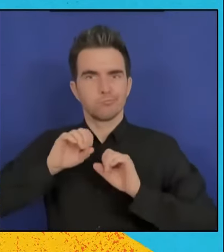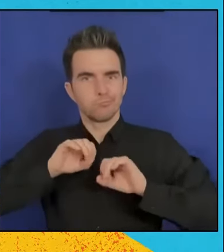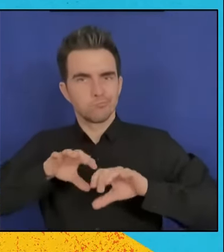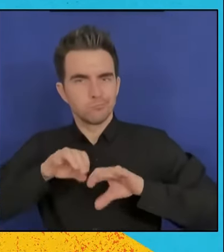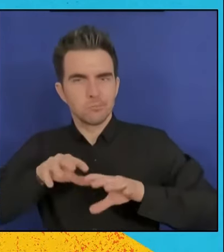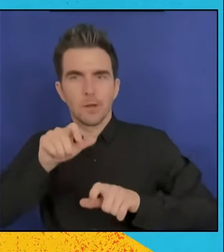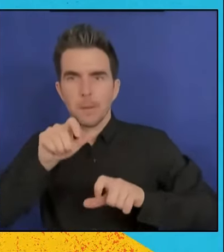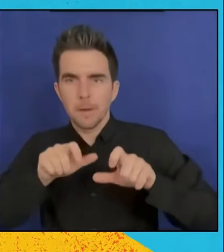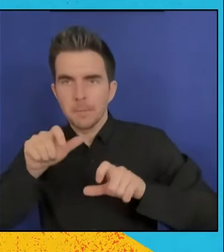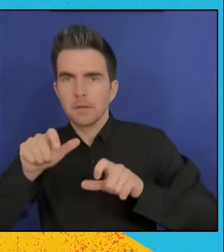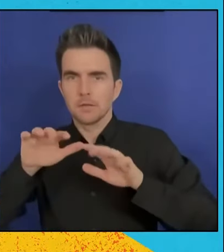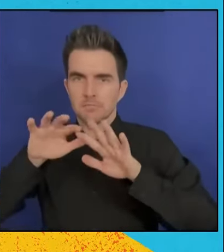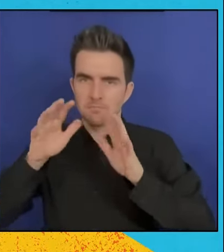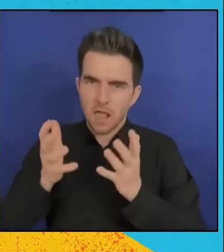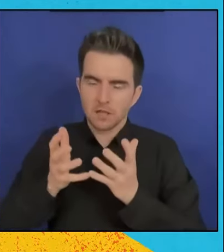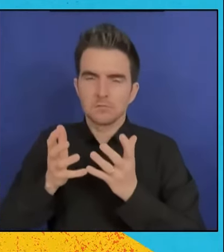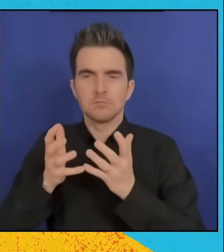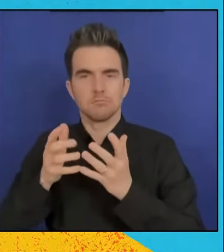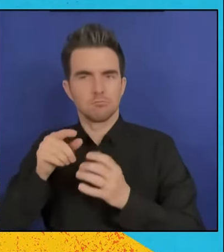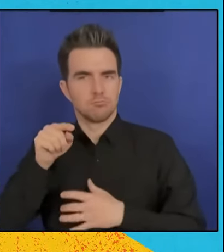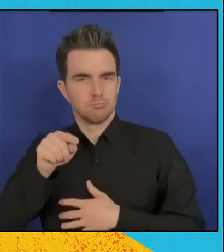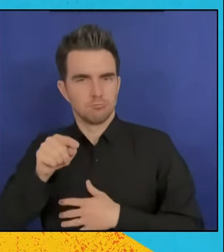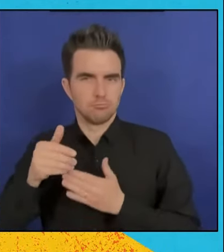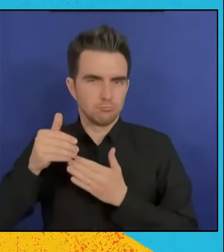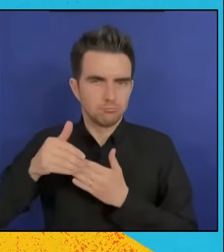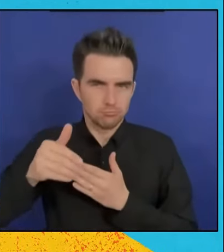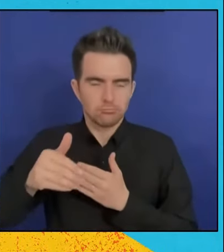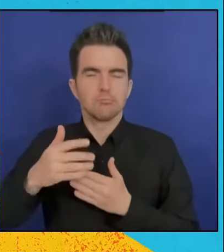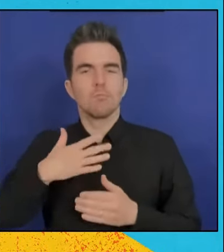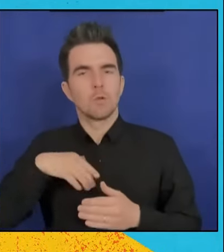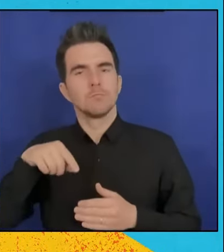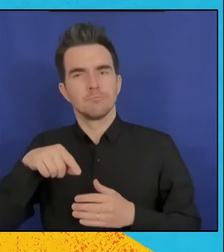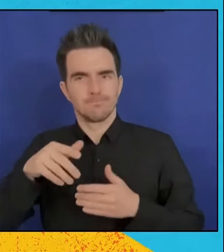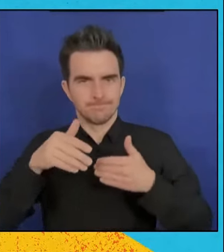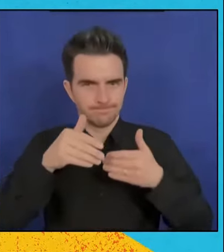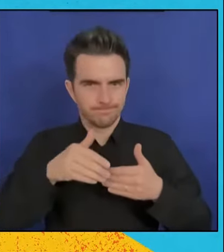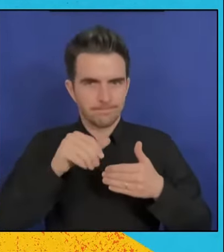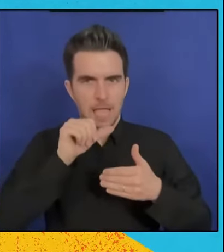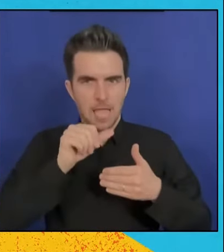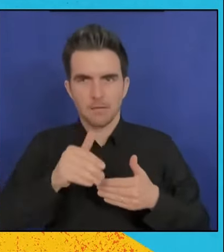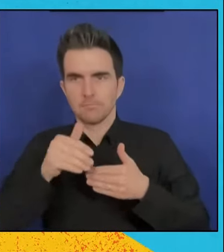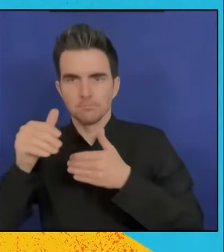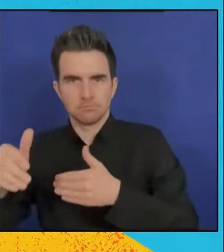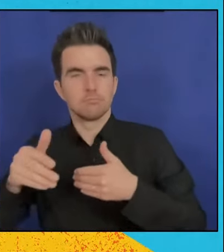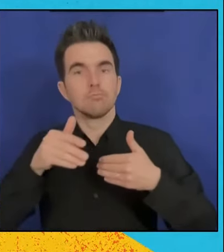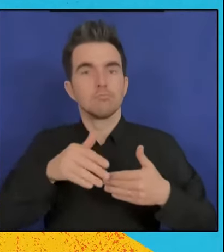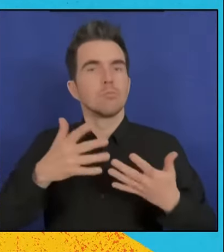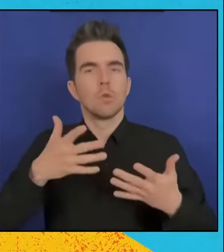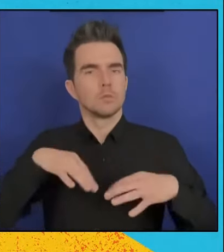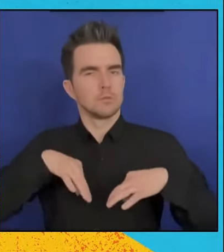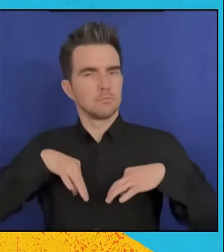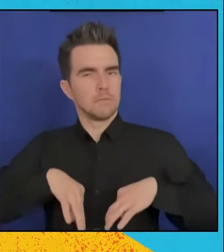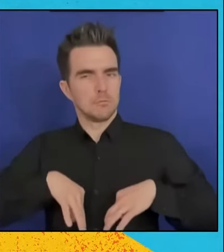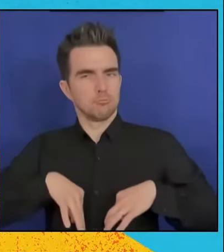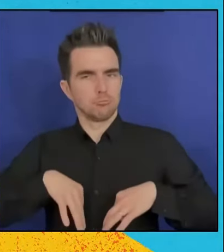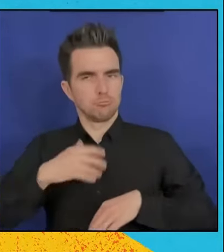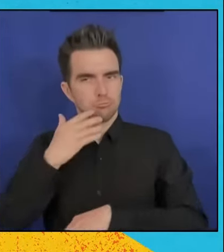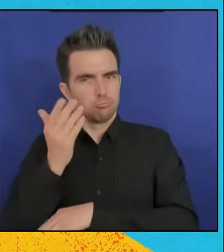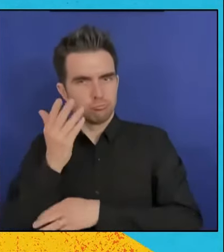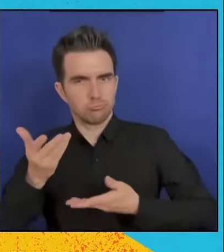in accelerating COVID-19 recovery and achieving the 2030 agenda, which will be moderated by Ms.